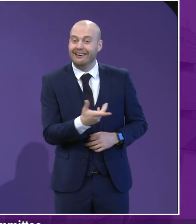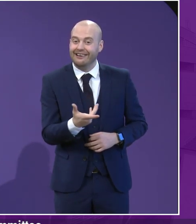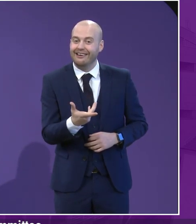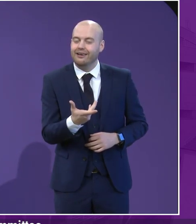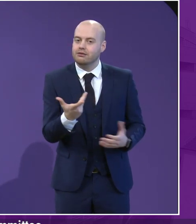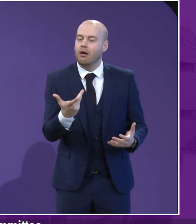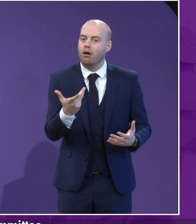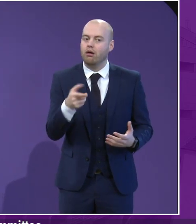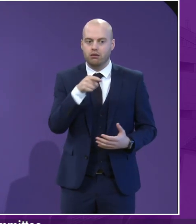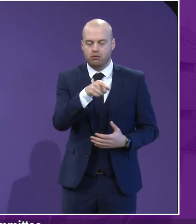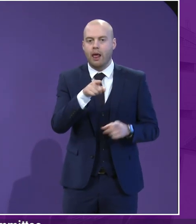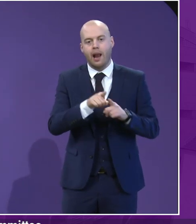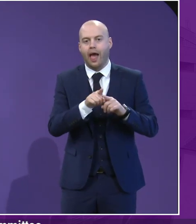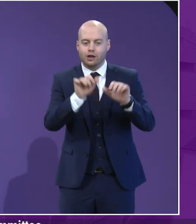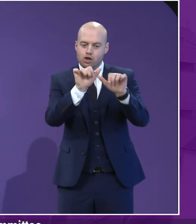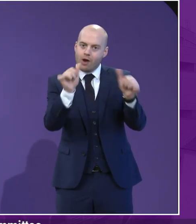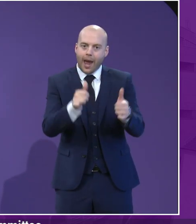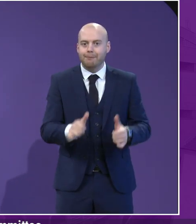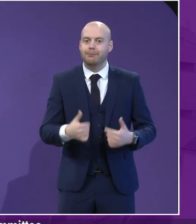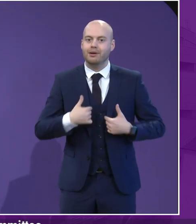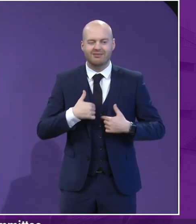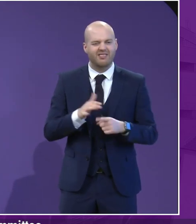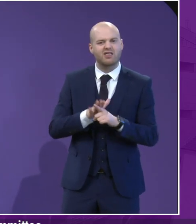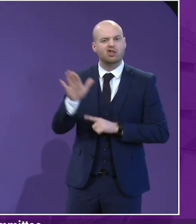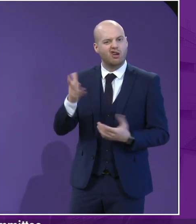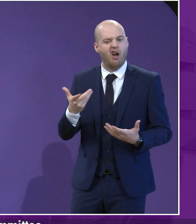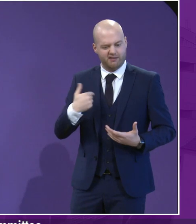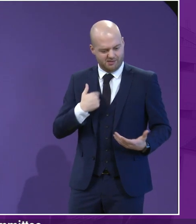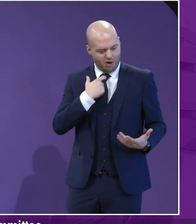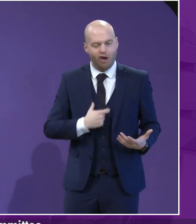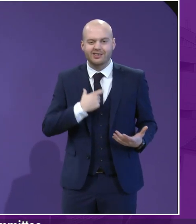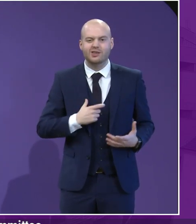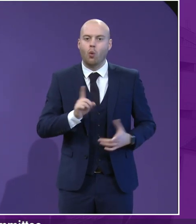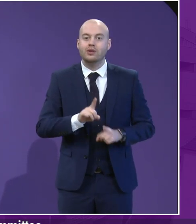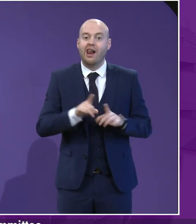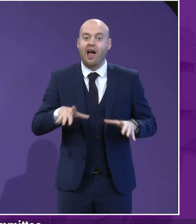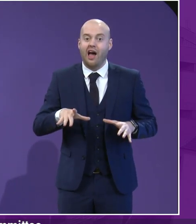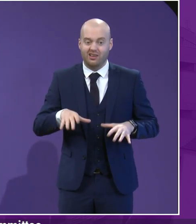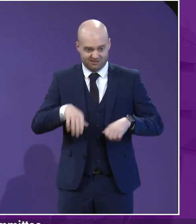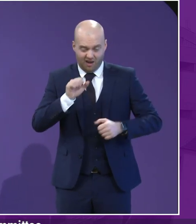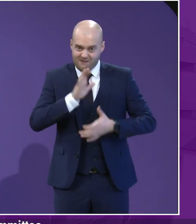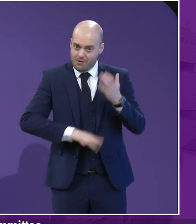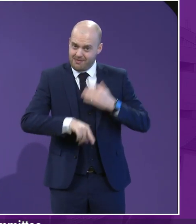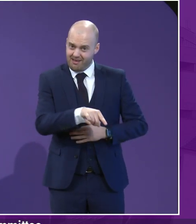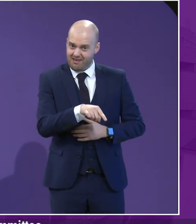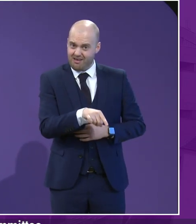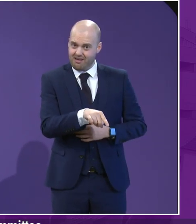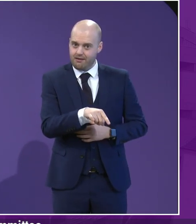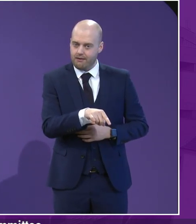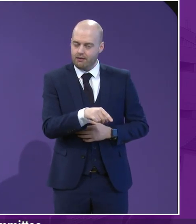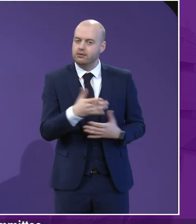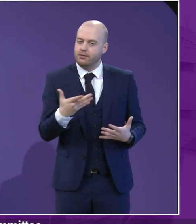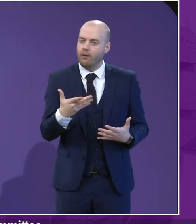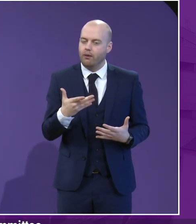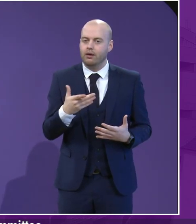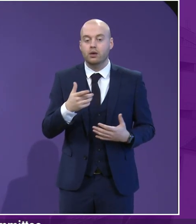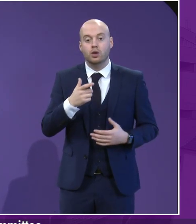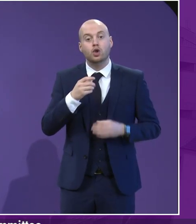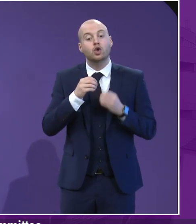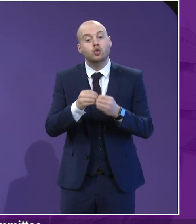But that student experience is absolutely key. I met my best man in Freshers Week, and you know, lots of things happened to me outside